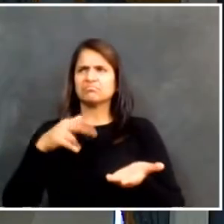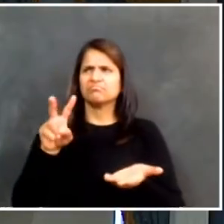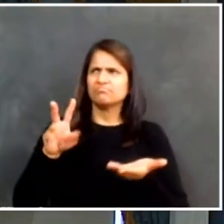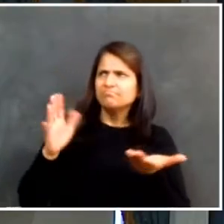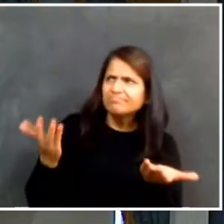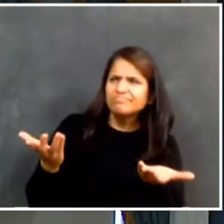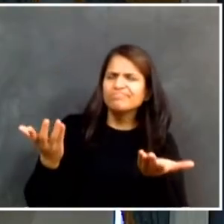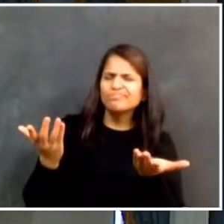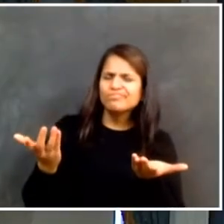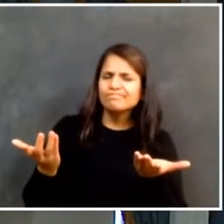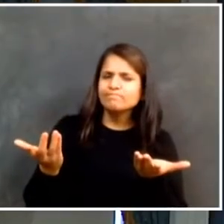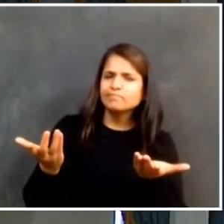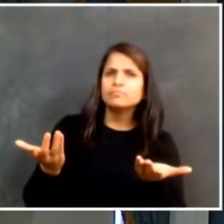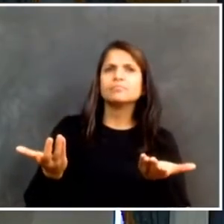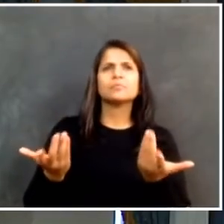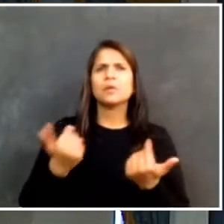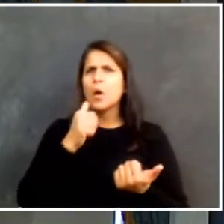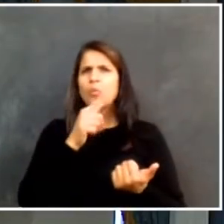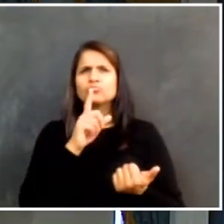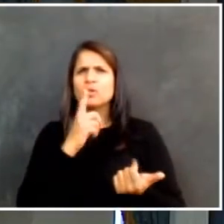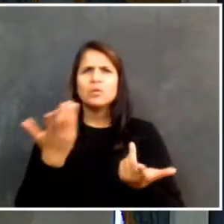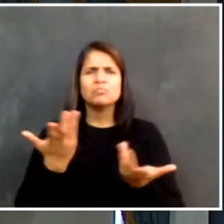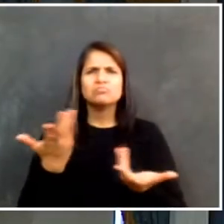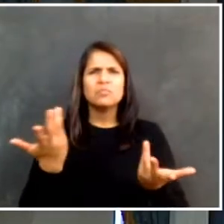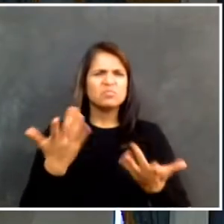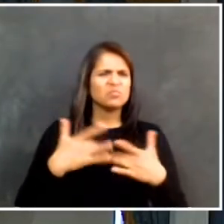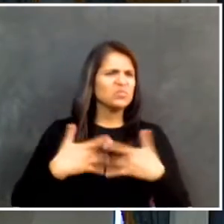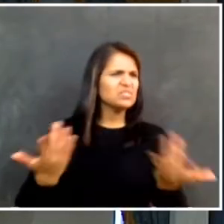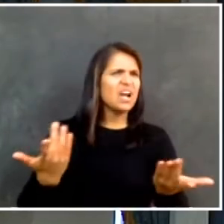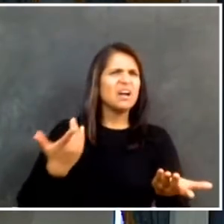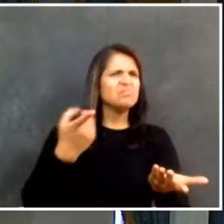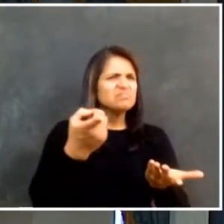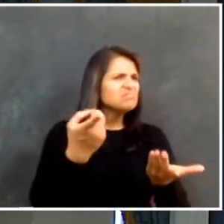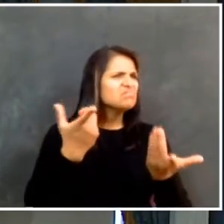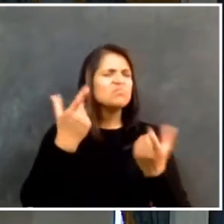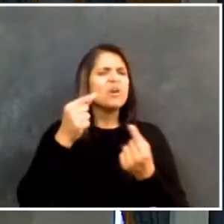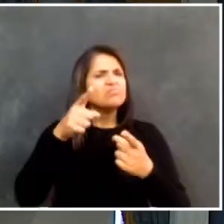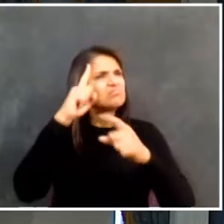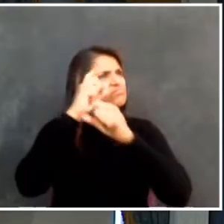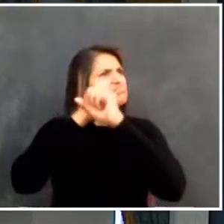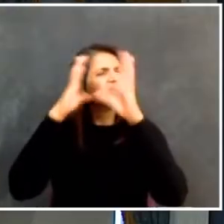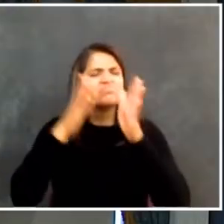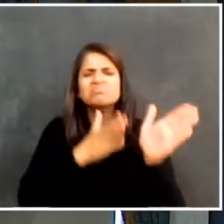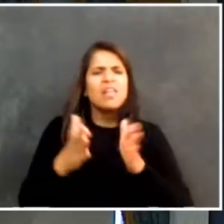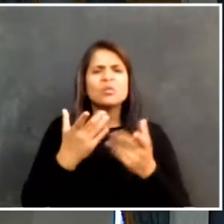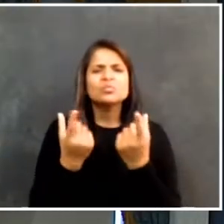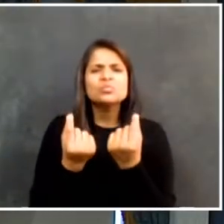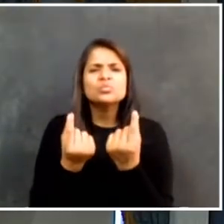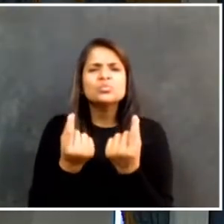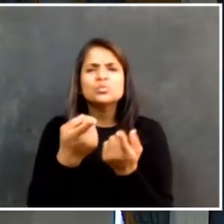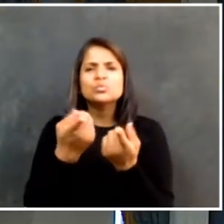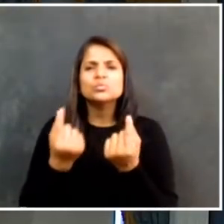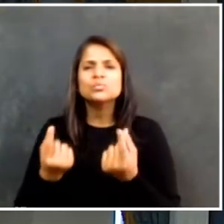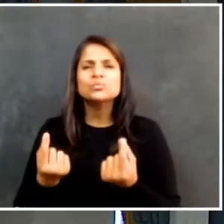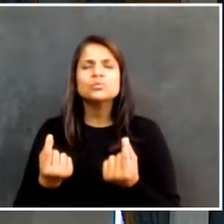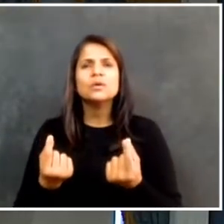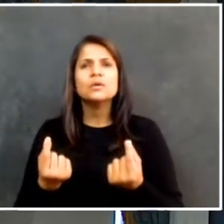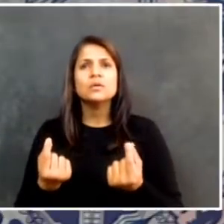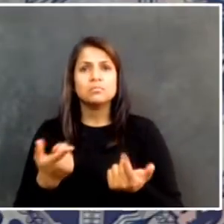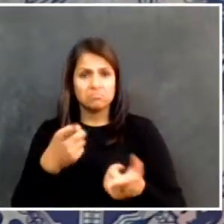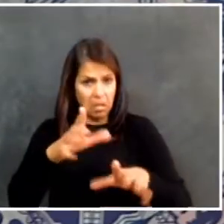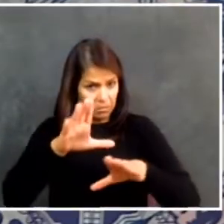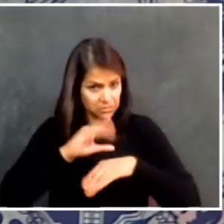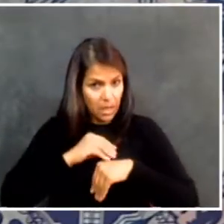still, I guess, what's the status of that? Are you still looking to do that? And is there still a need? Yeah,